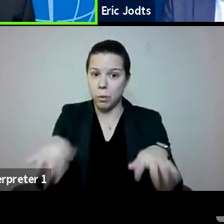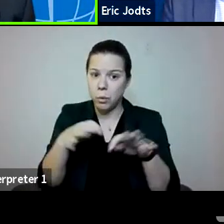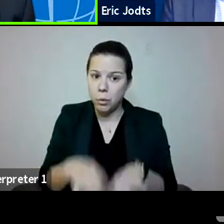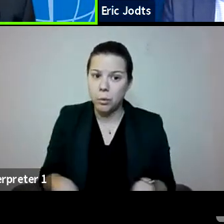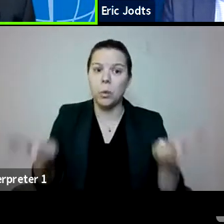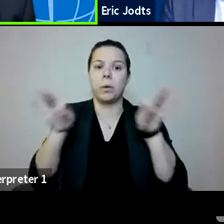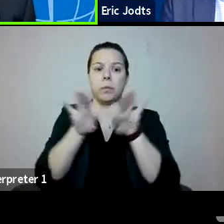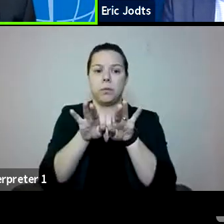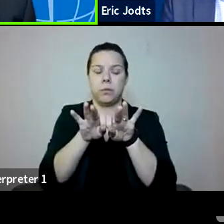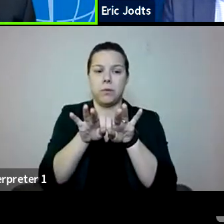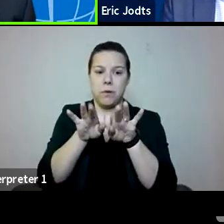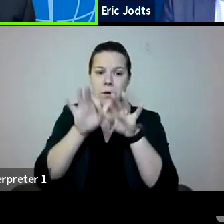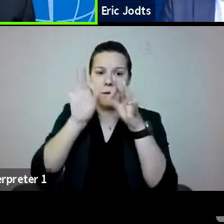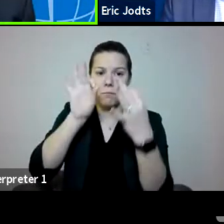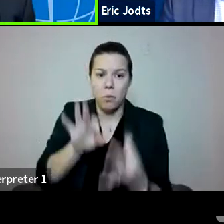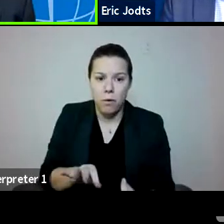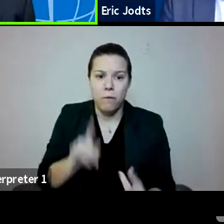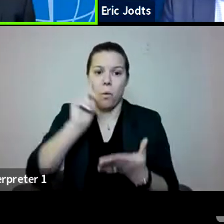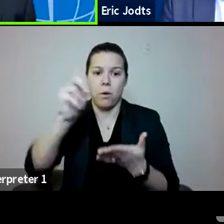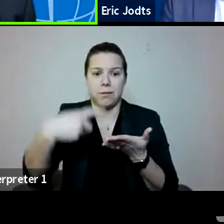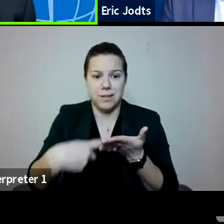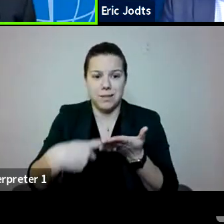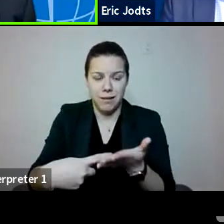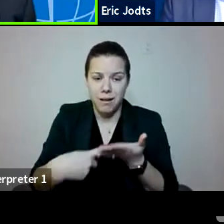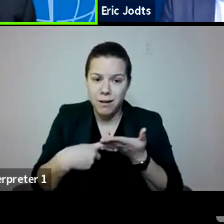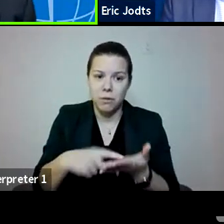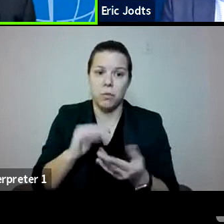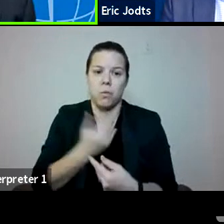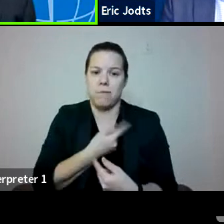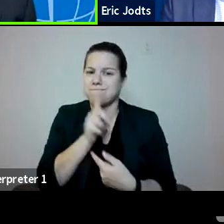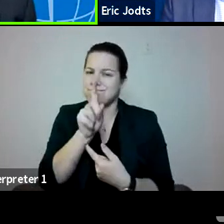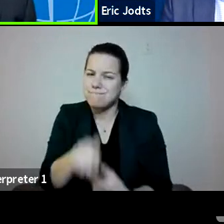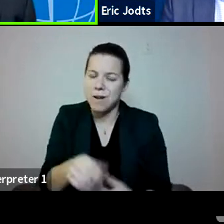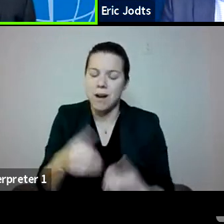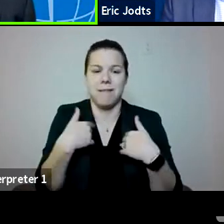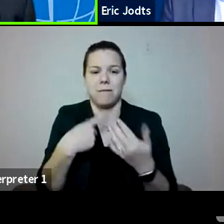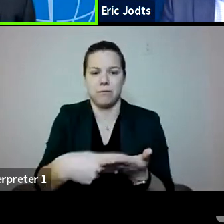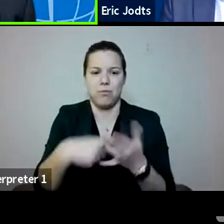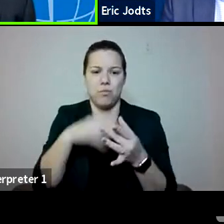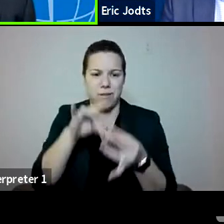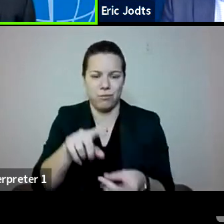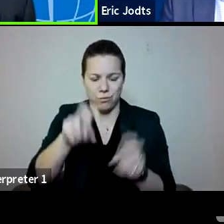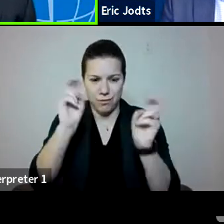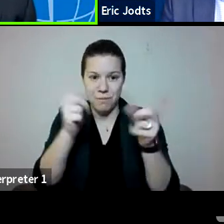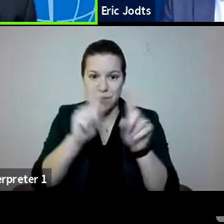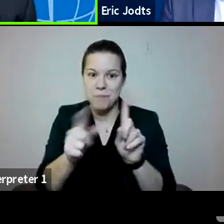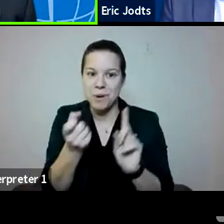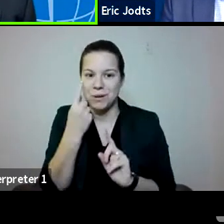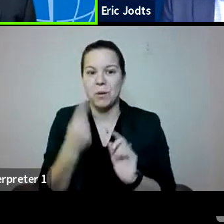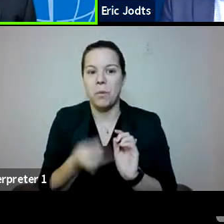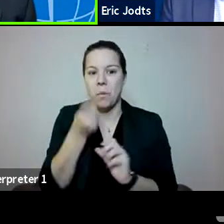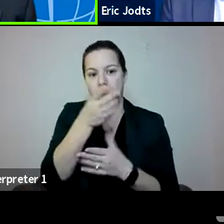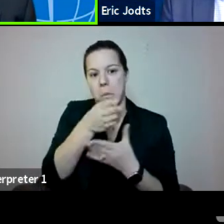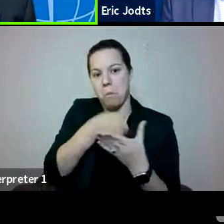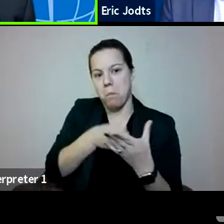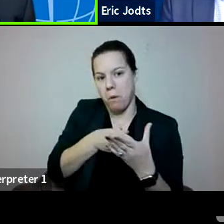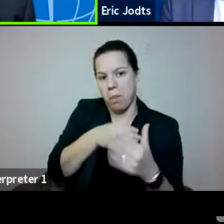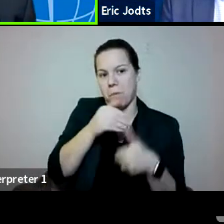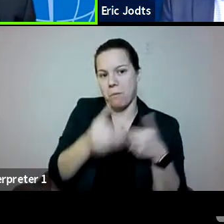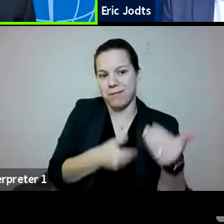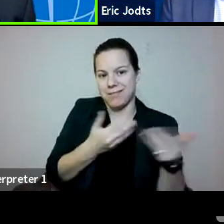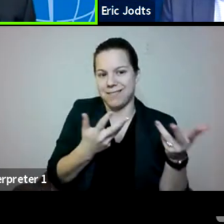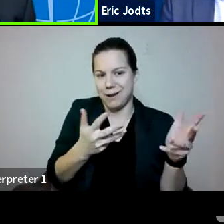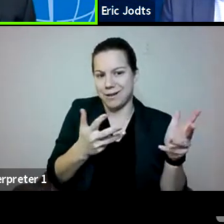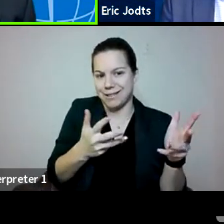as an input into the dialogue that we need to have on this topic, they're just one input into that process. So, you